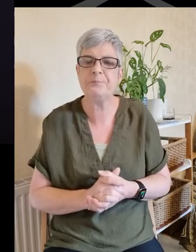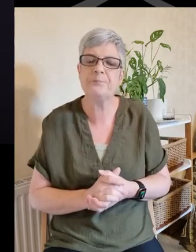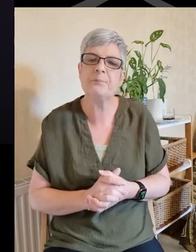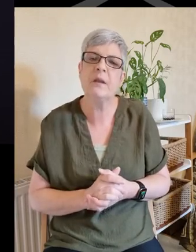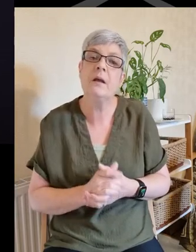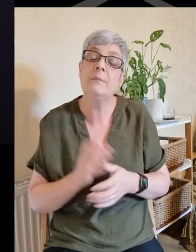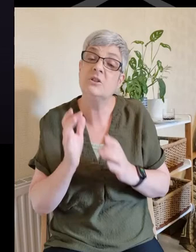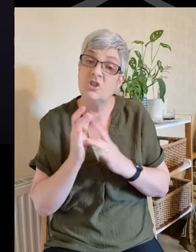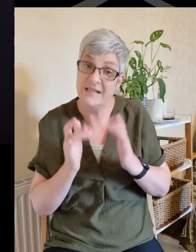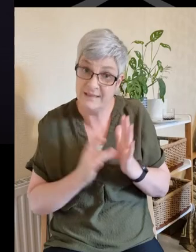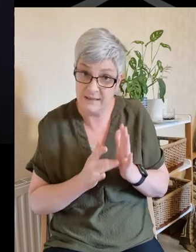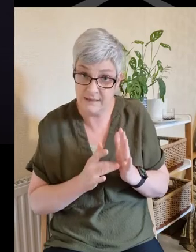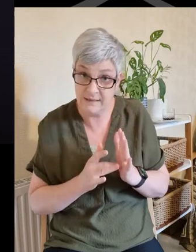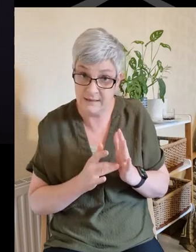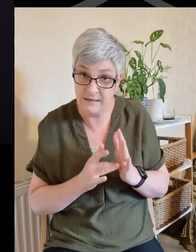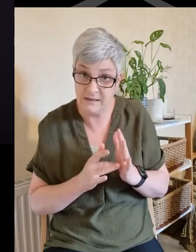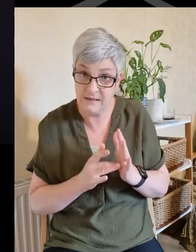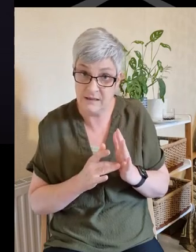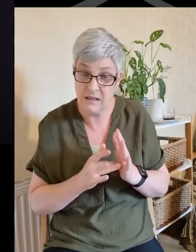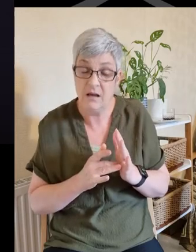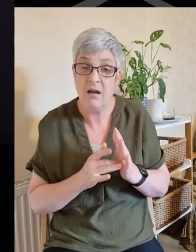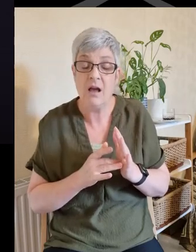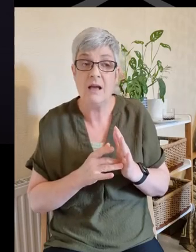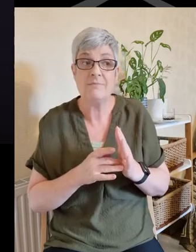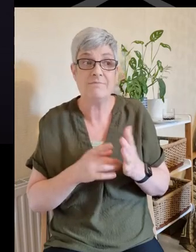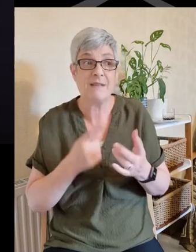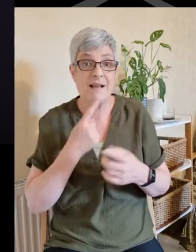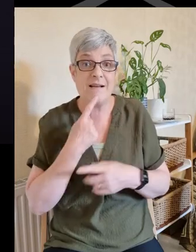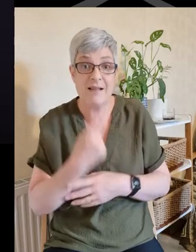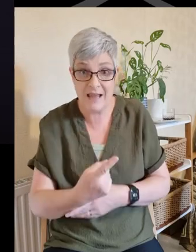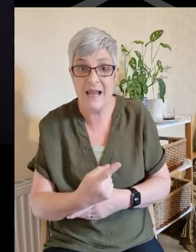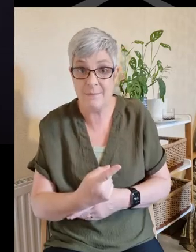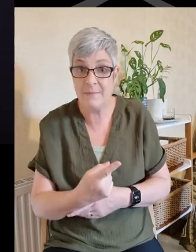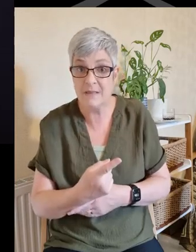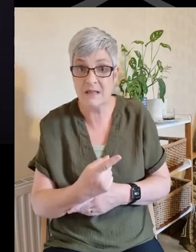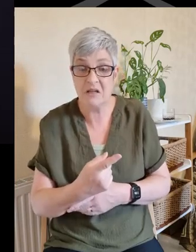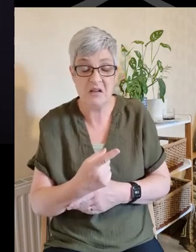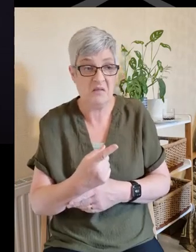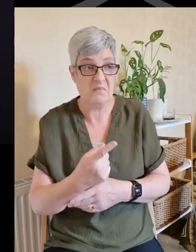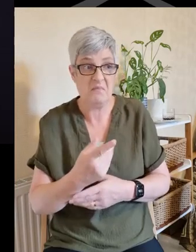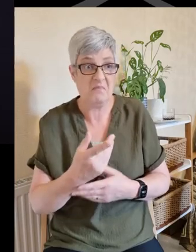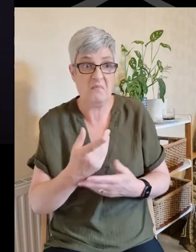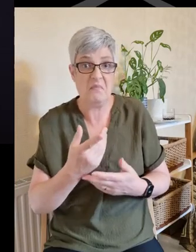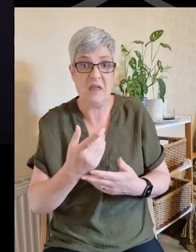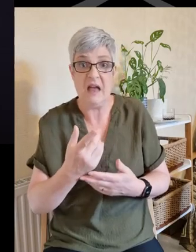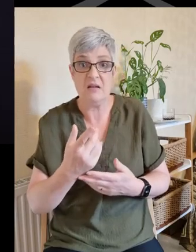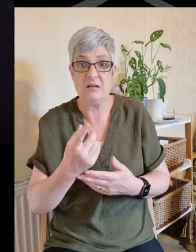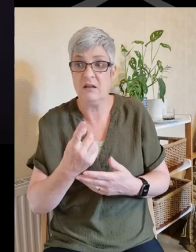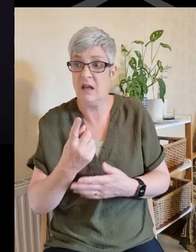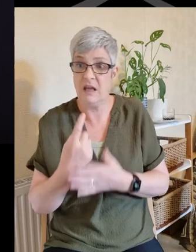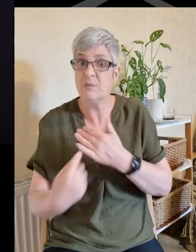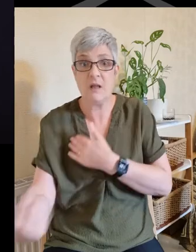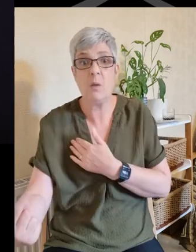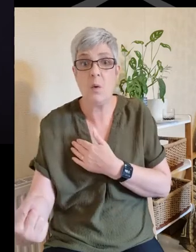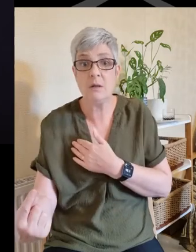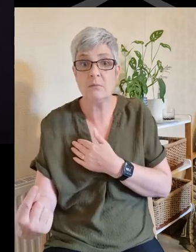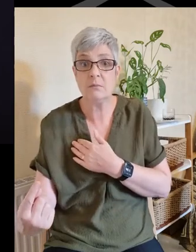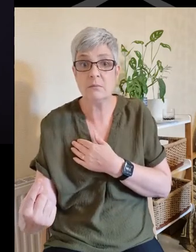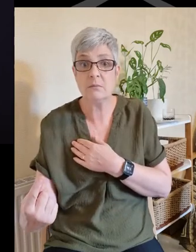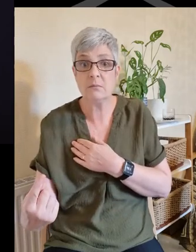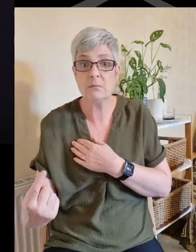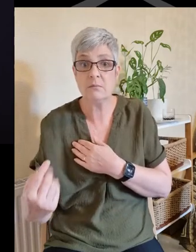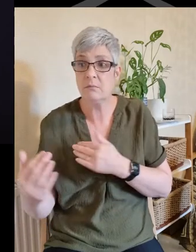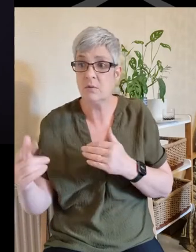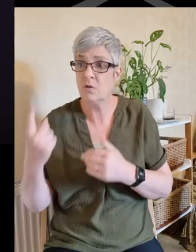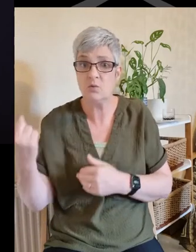But Jesus did make claims that did not leave room for anyone else to be on a par with